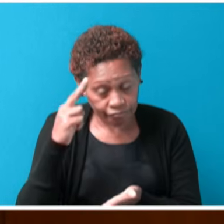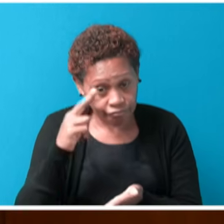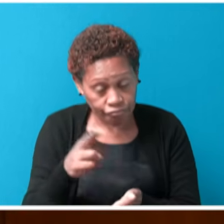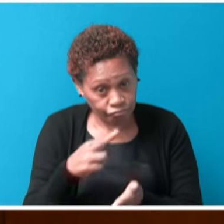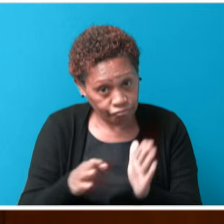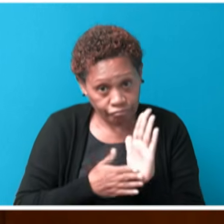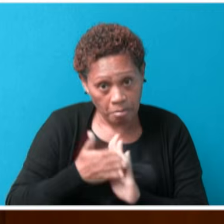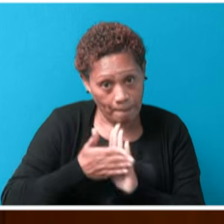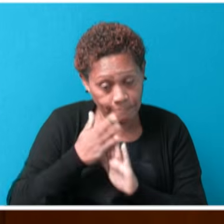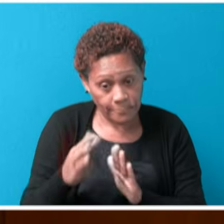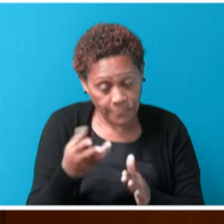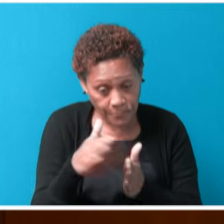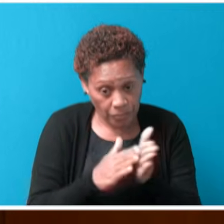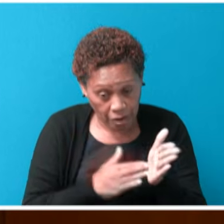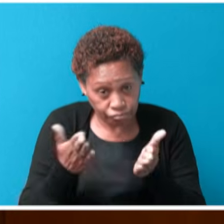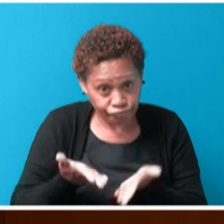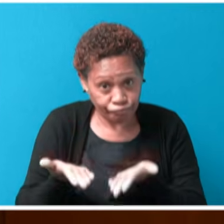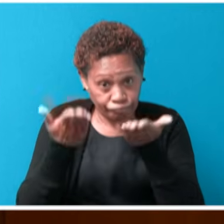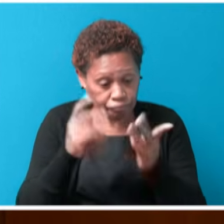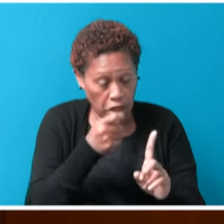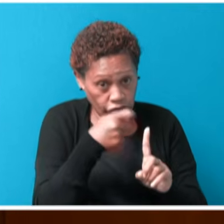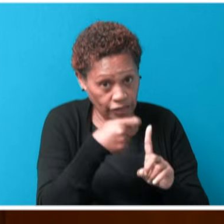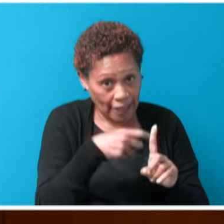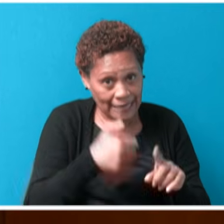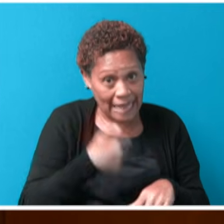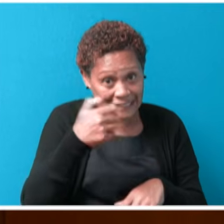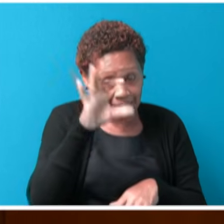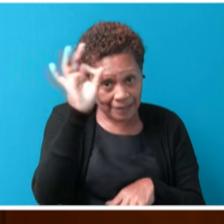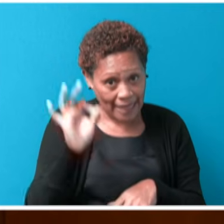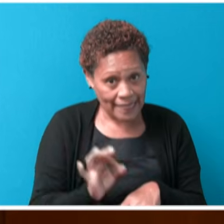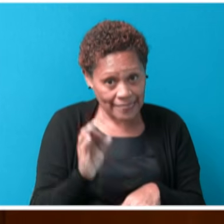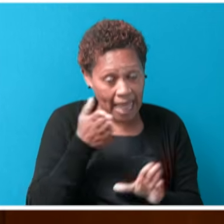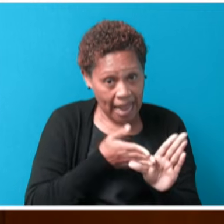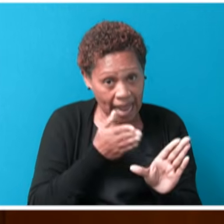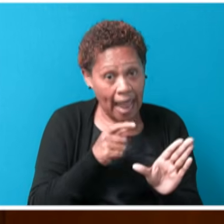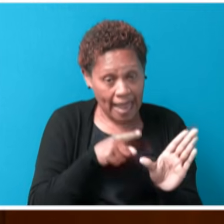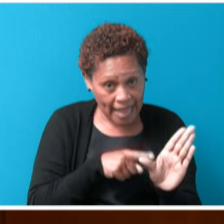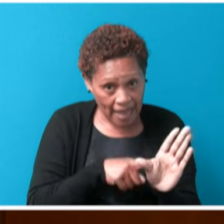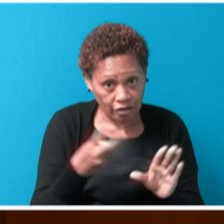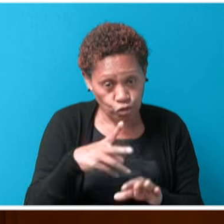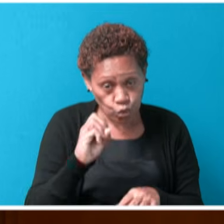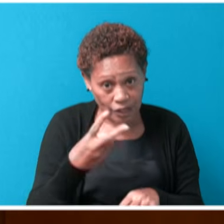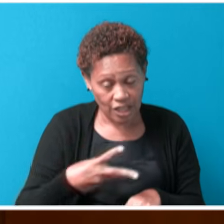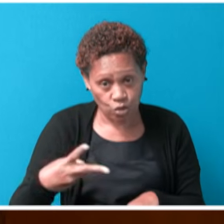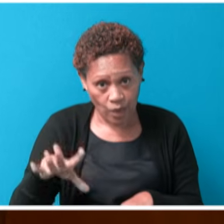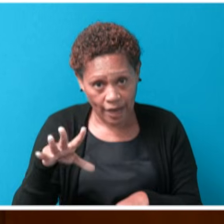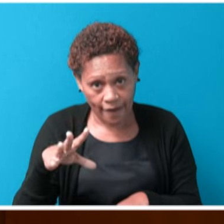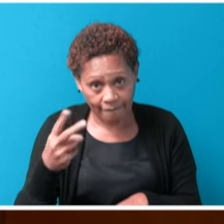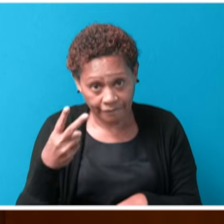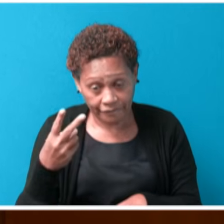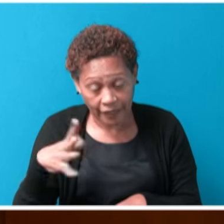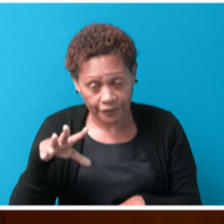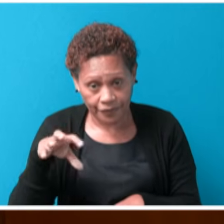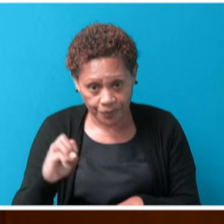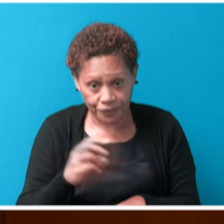by lifting the national growth target to 6% annually by 2050, from the